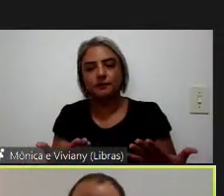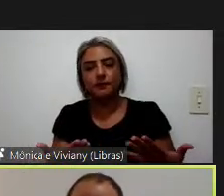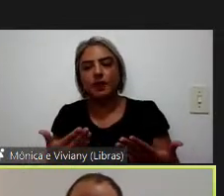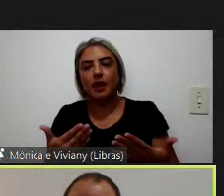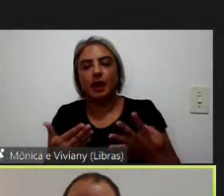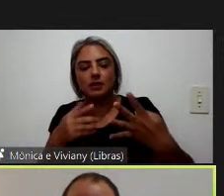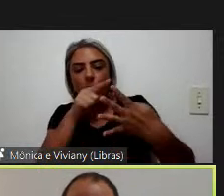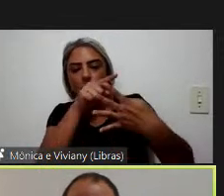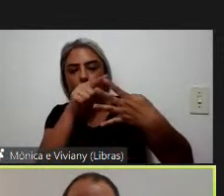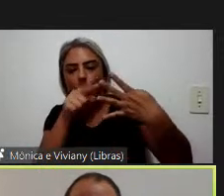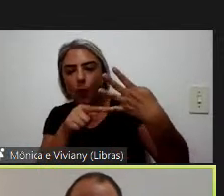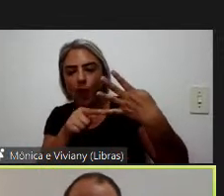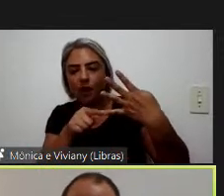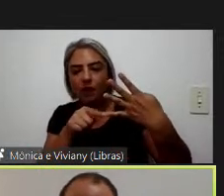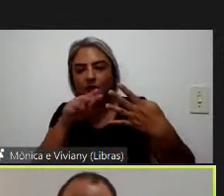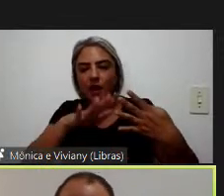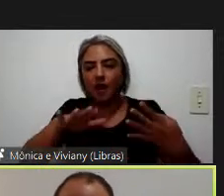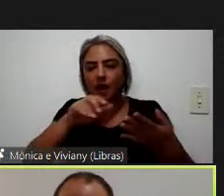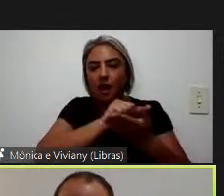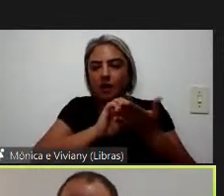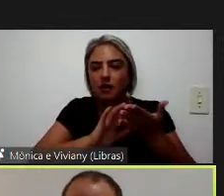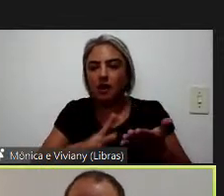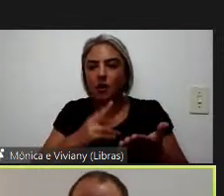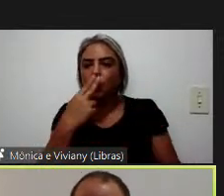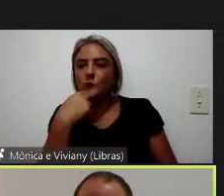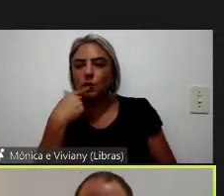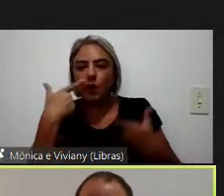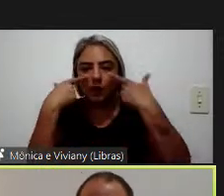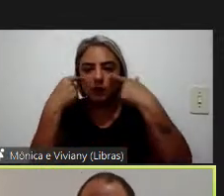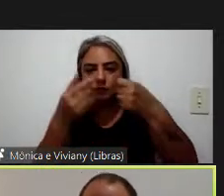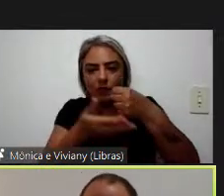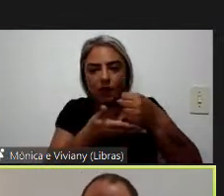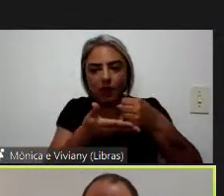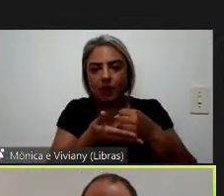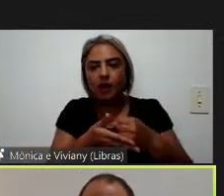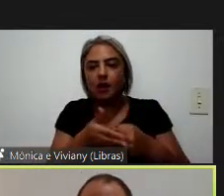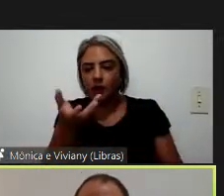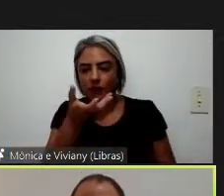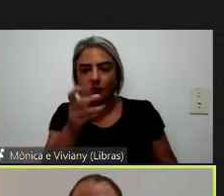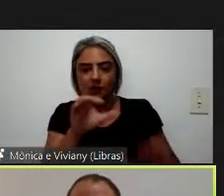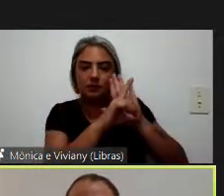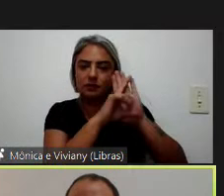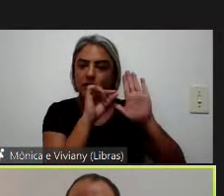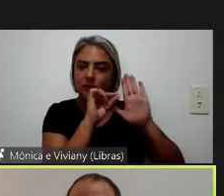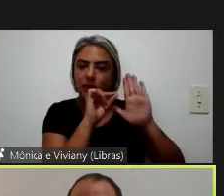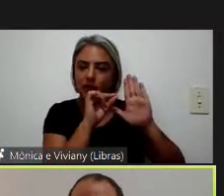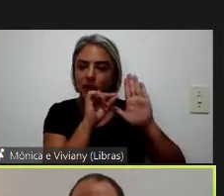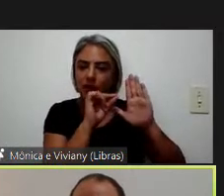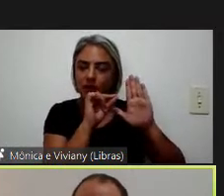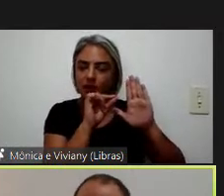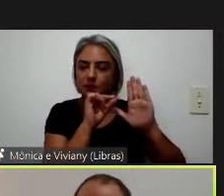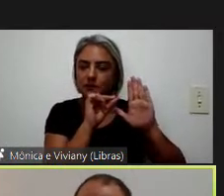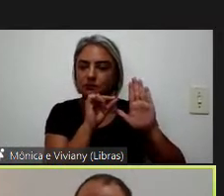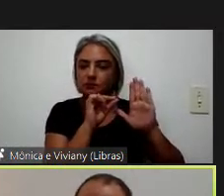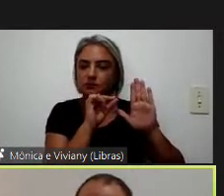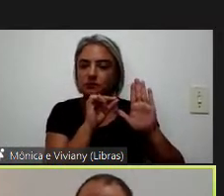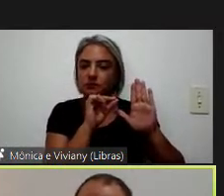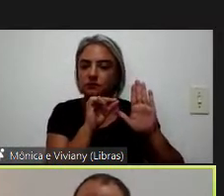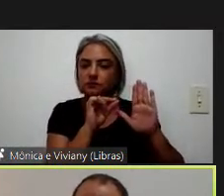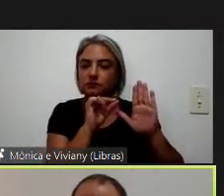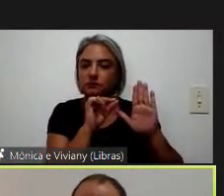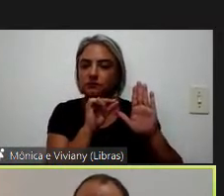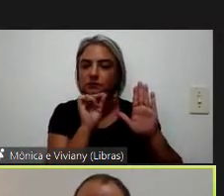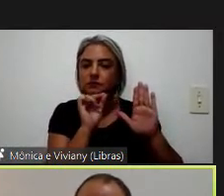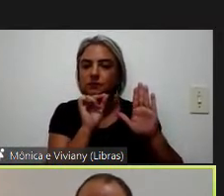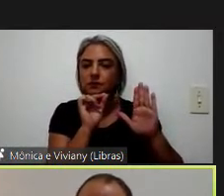healthcare, which I have highlighted. The first was bridging narratives between discourses on nutrition in primary care, contributing